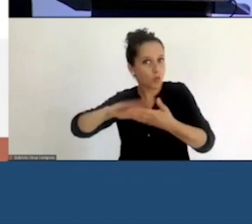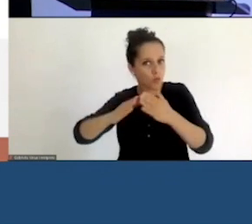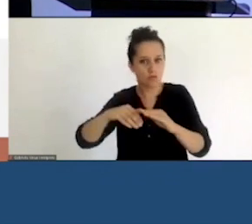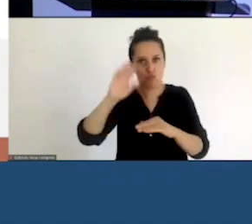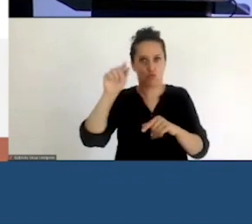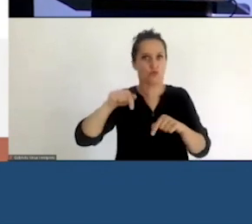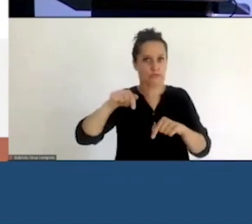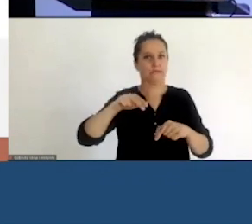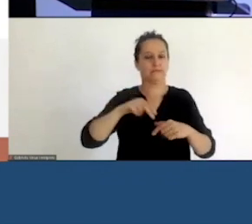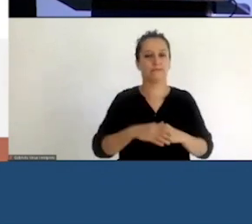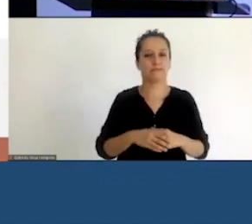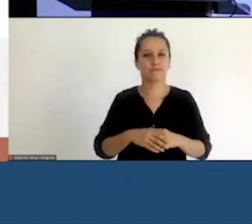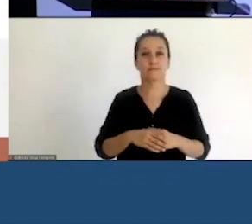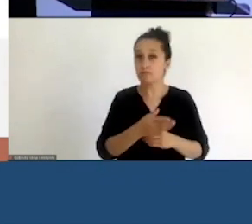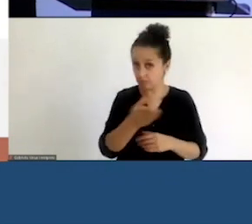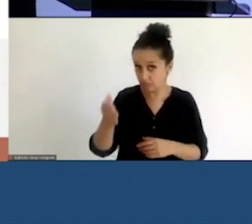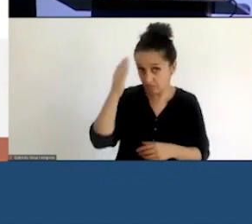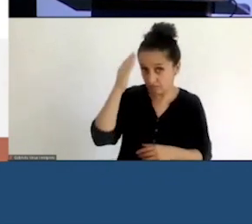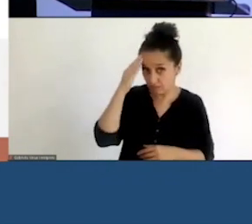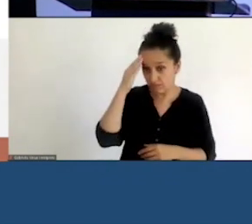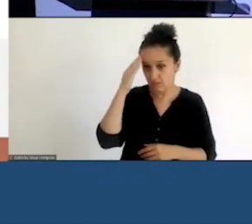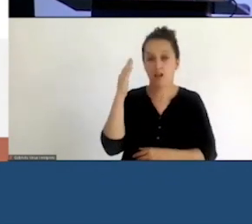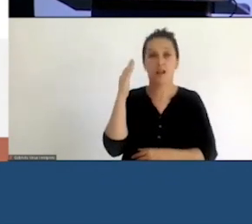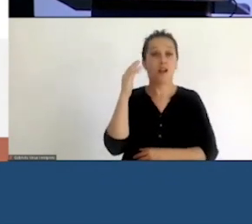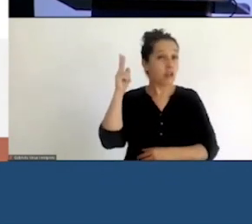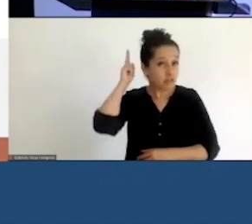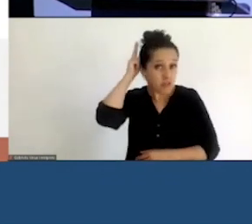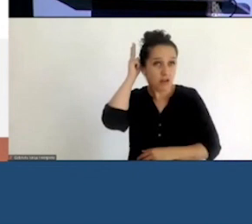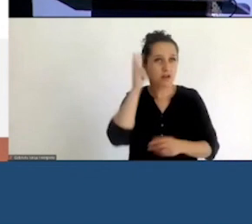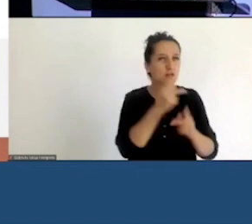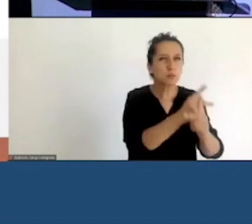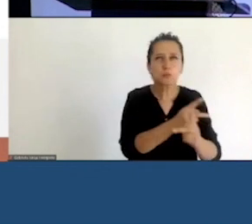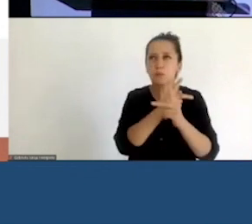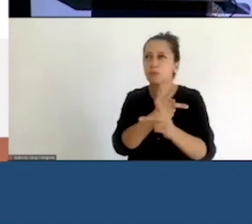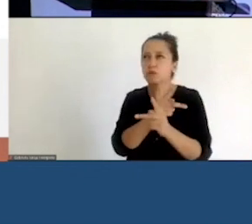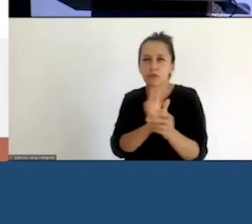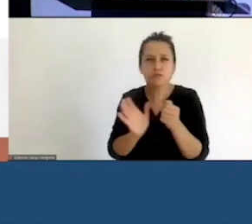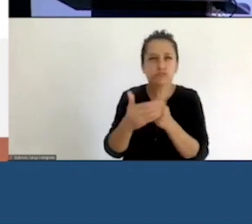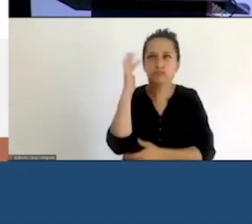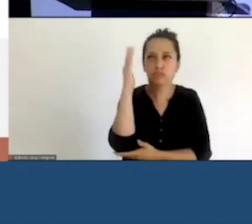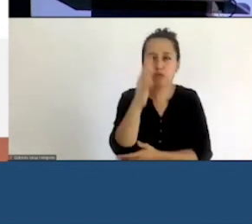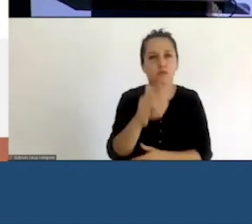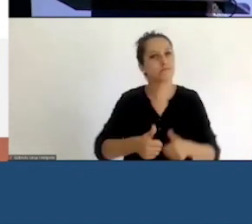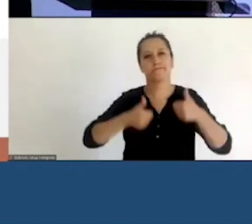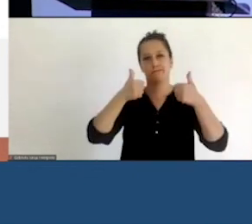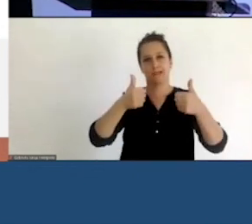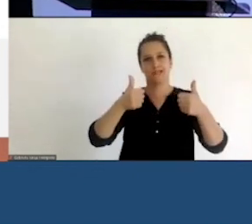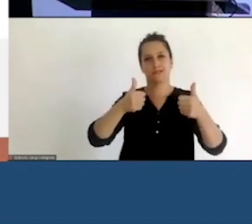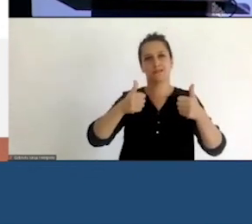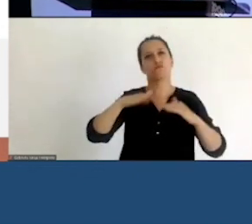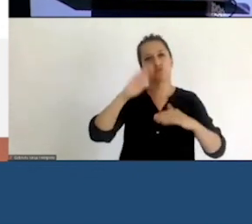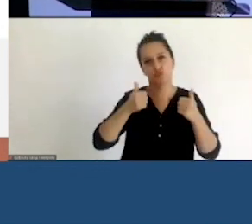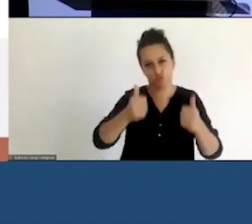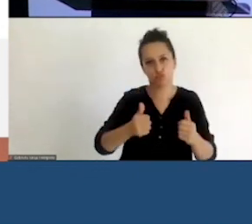20% of indigenous people are in these forests. The forests that are in the hands of indigenous peoples are the best